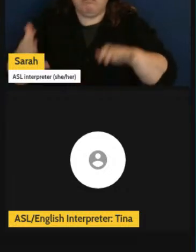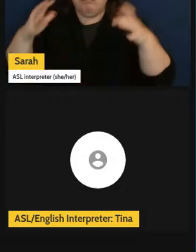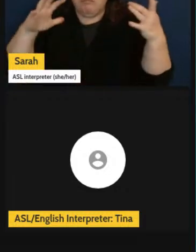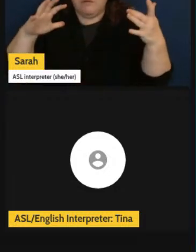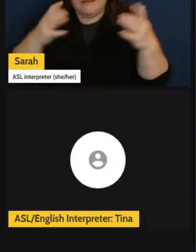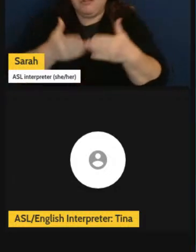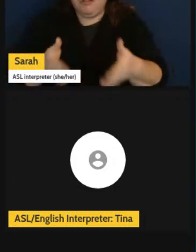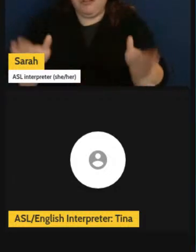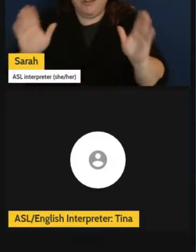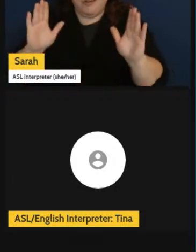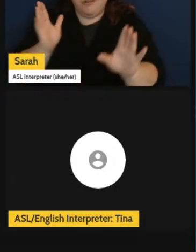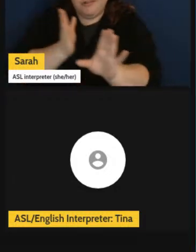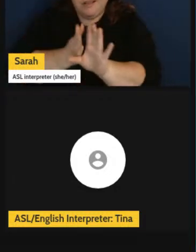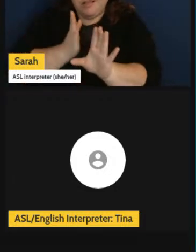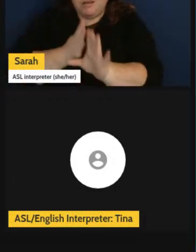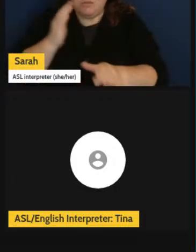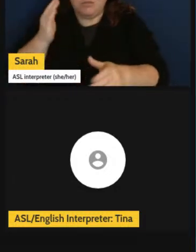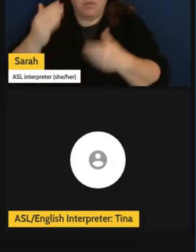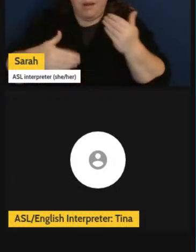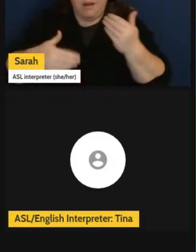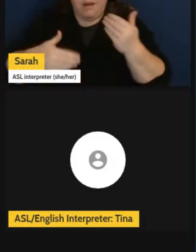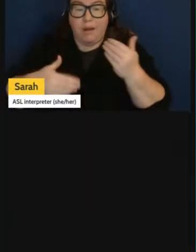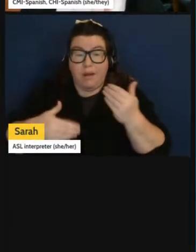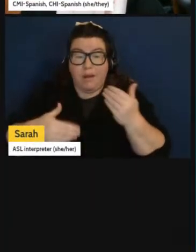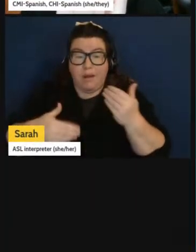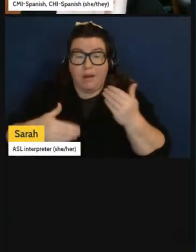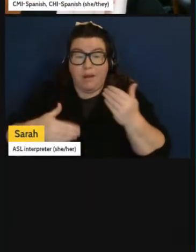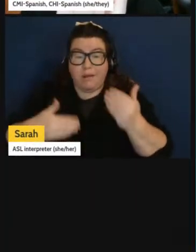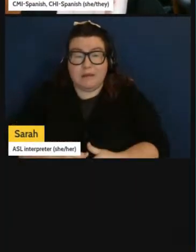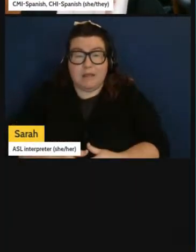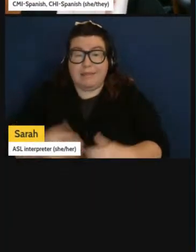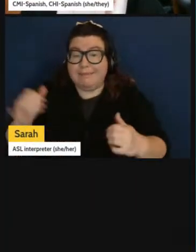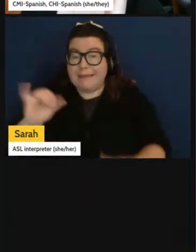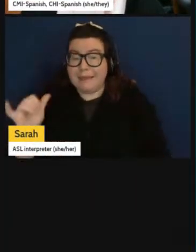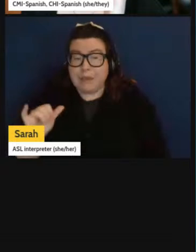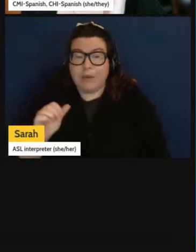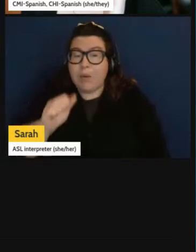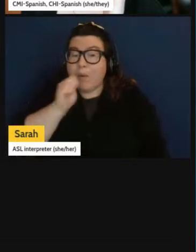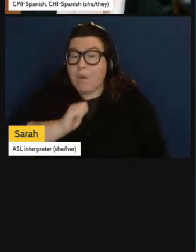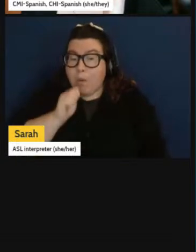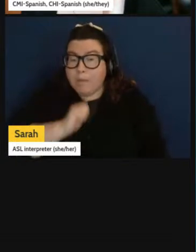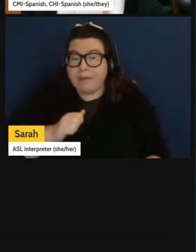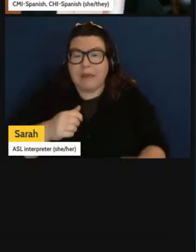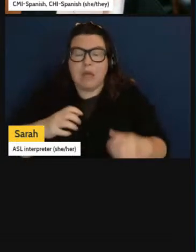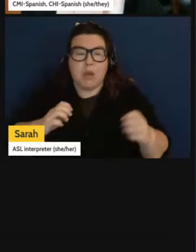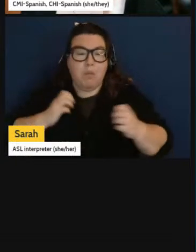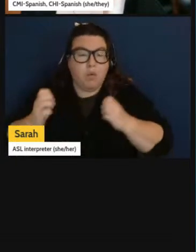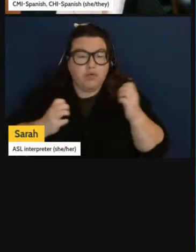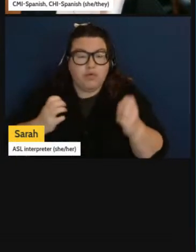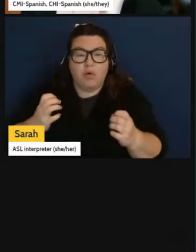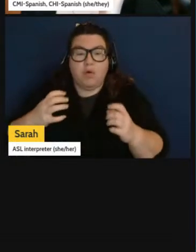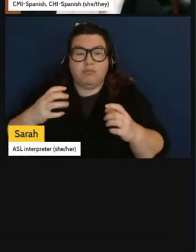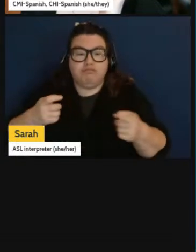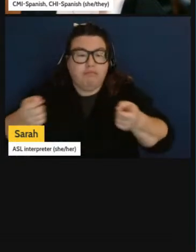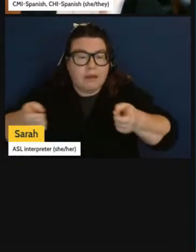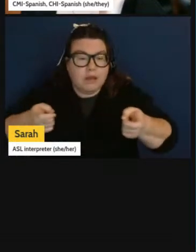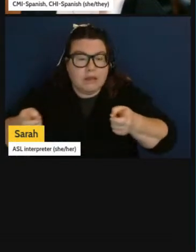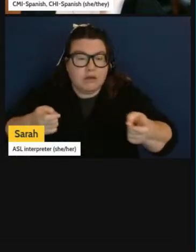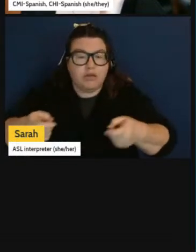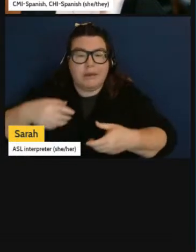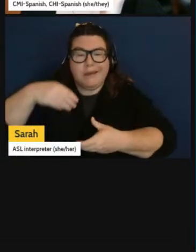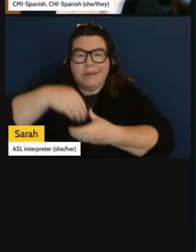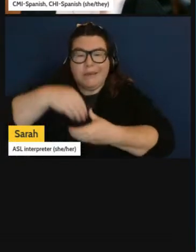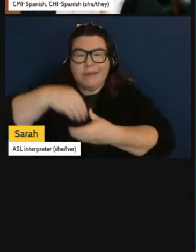general psychological processes, like coping, emotional regulation, interpersonal